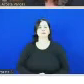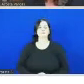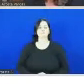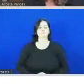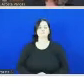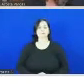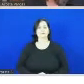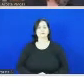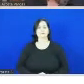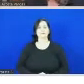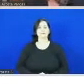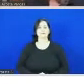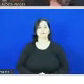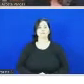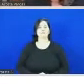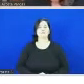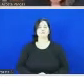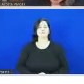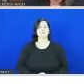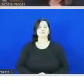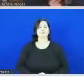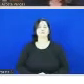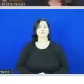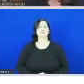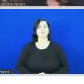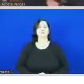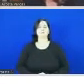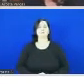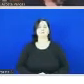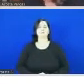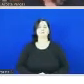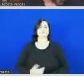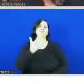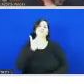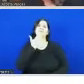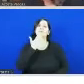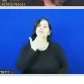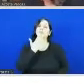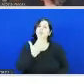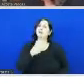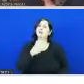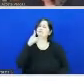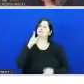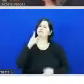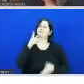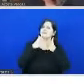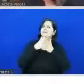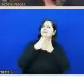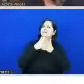Thank you so much. And now I've got two additional questions to ask the panel, and I'll go in the order but